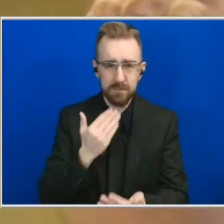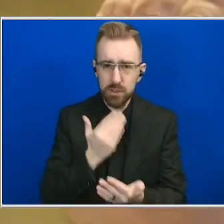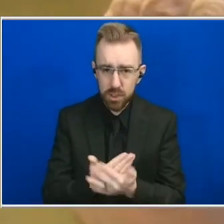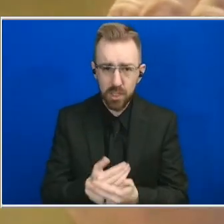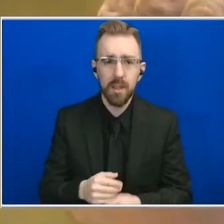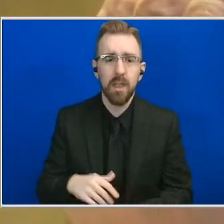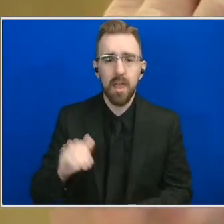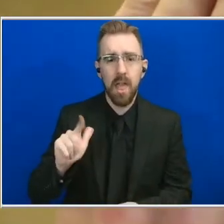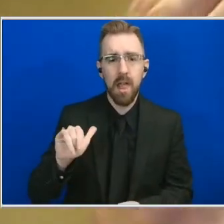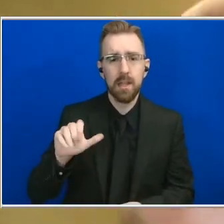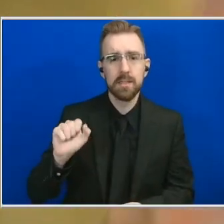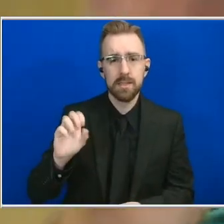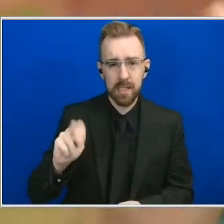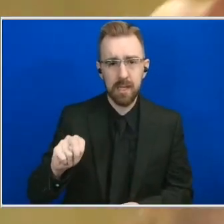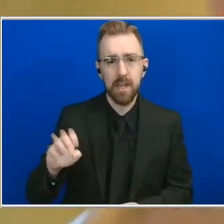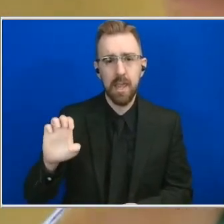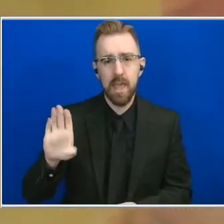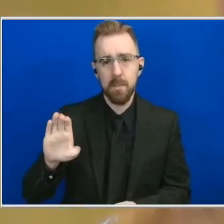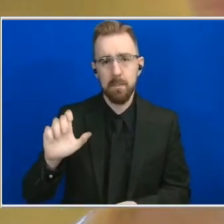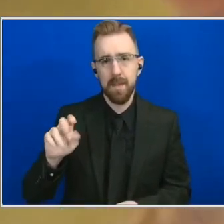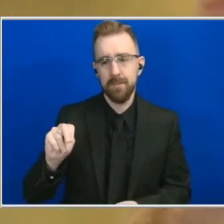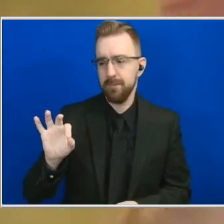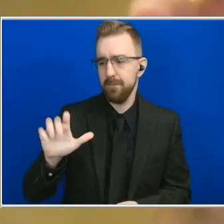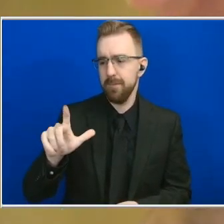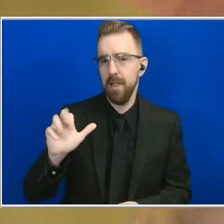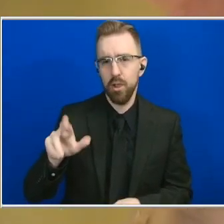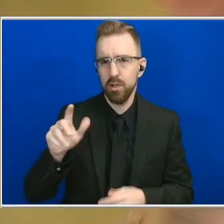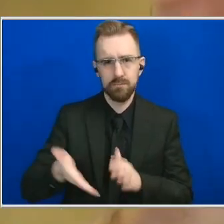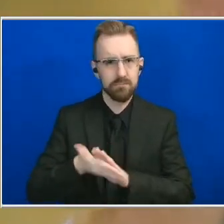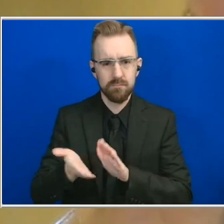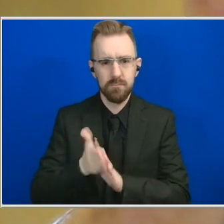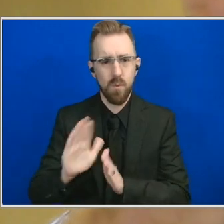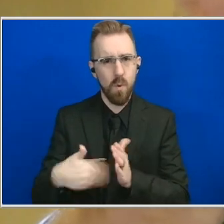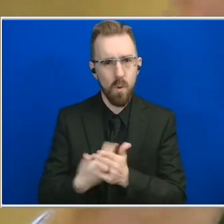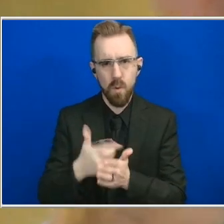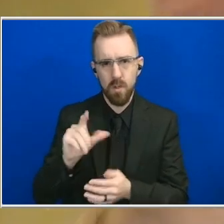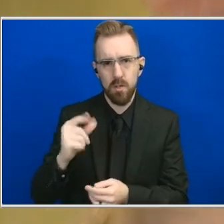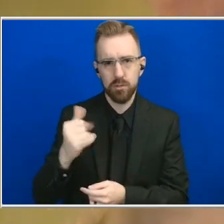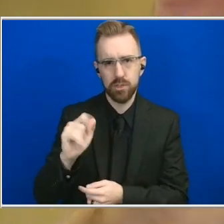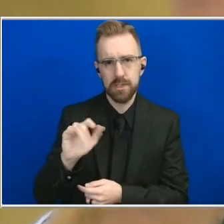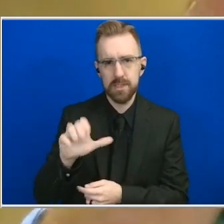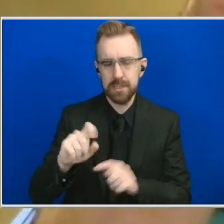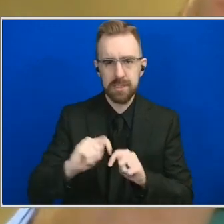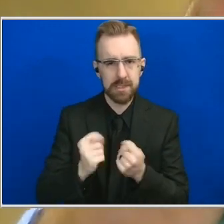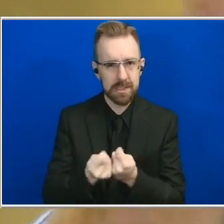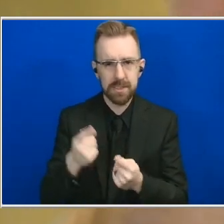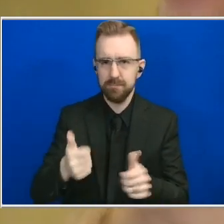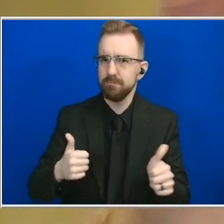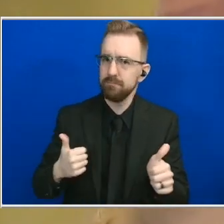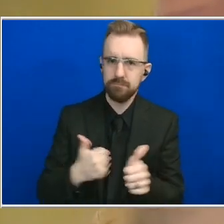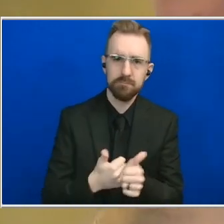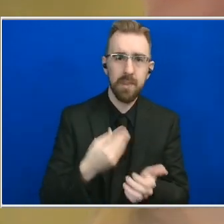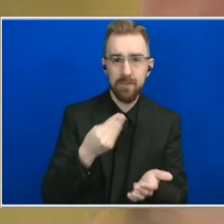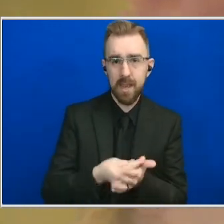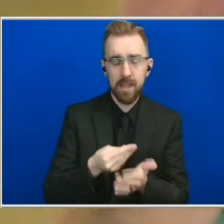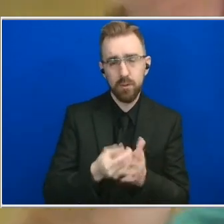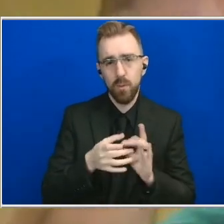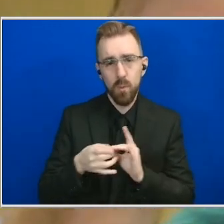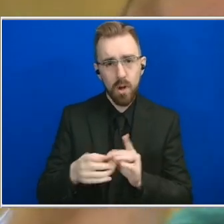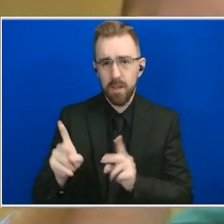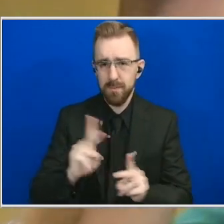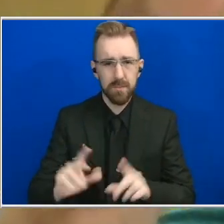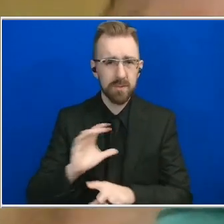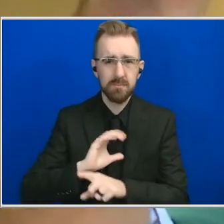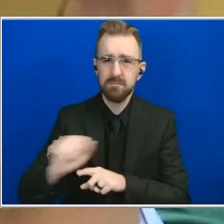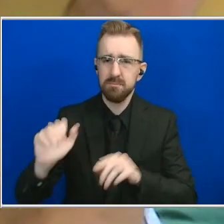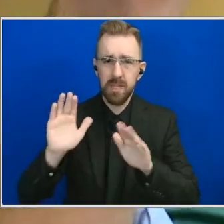Allison Appenfeller, who's been running the whole logistical team, is on this. And on top of it, the financial coordinating people are excellent. So this